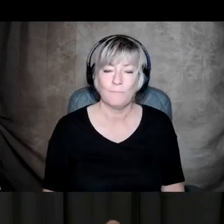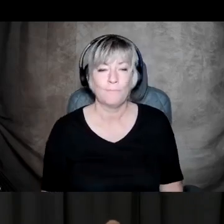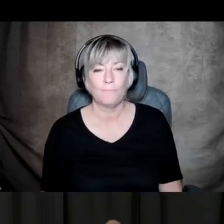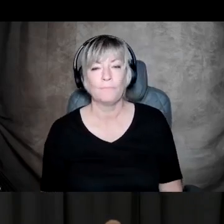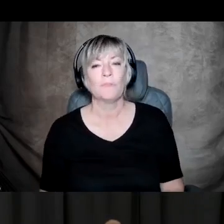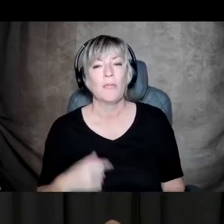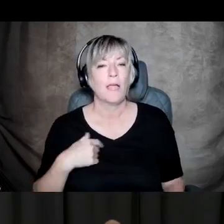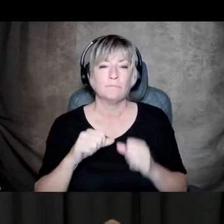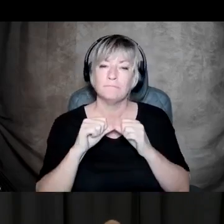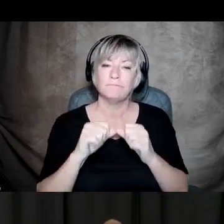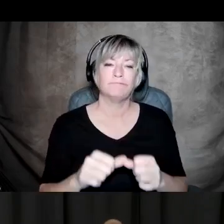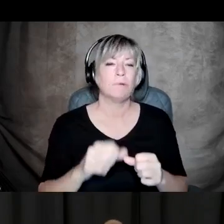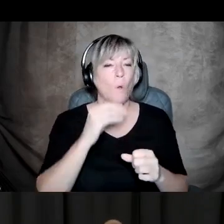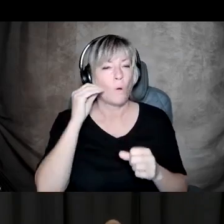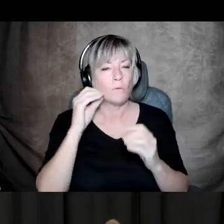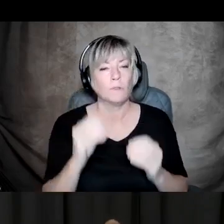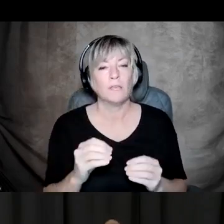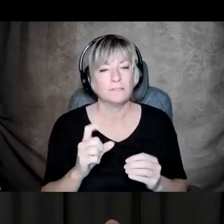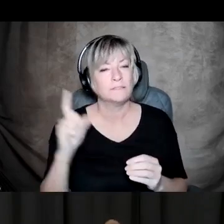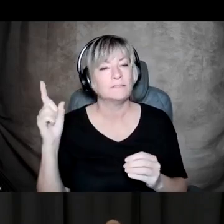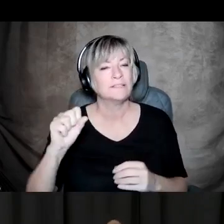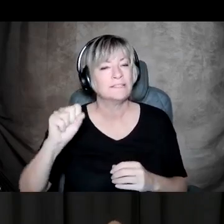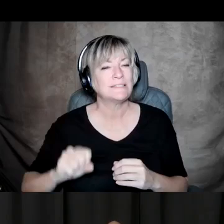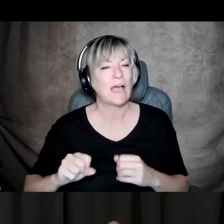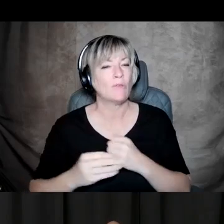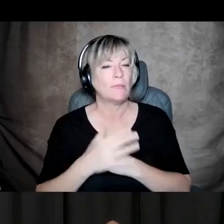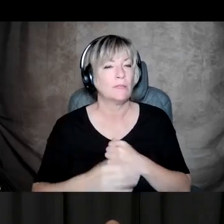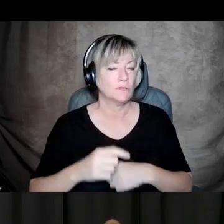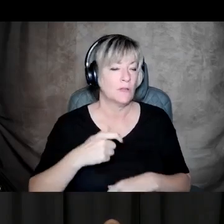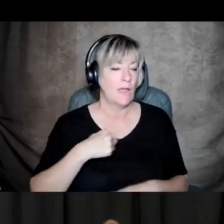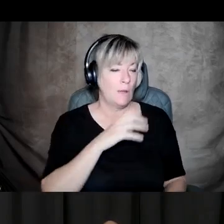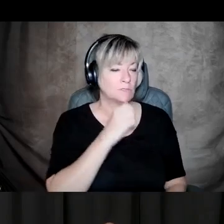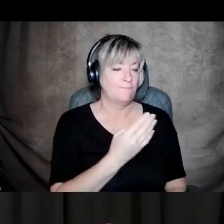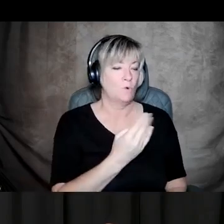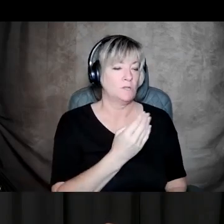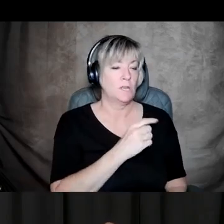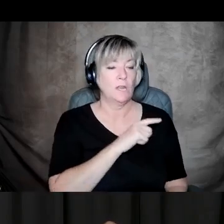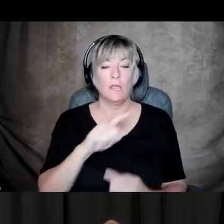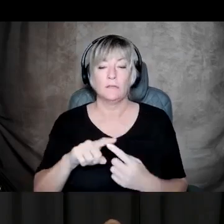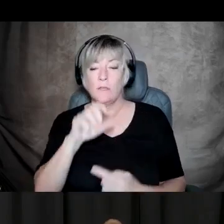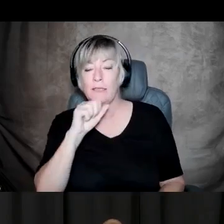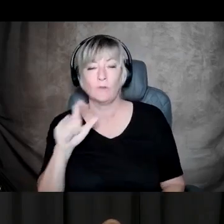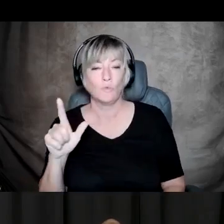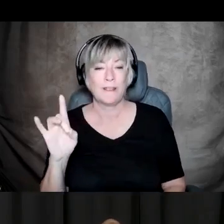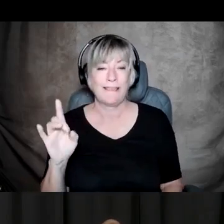I was chronically homeless back in South Beach from the time I was 14 years old to 28 years